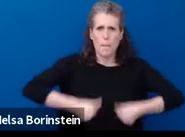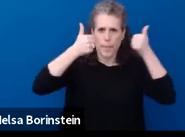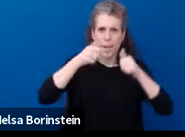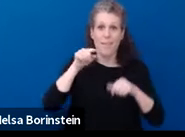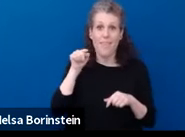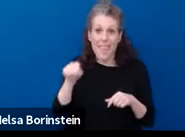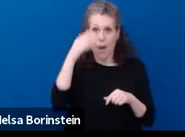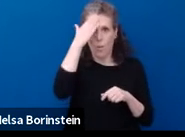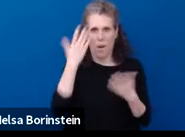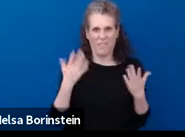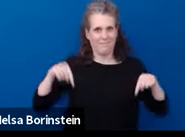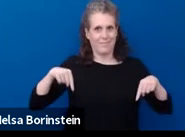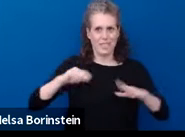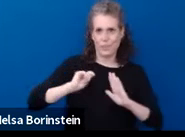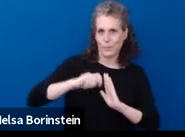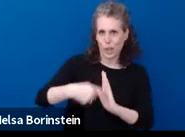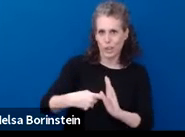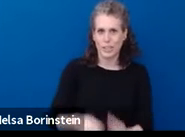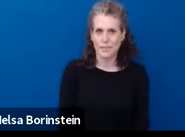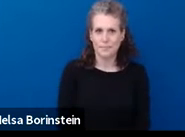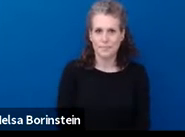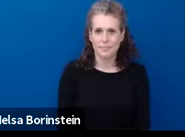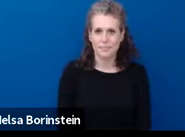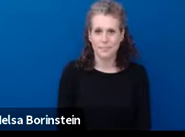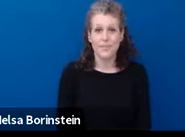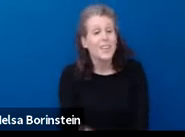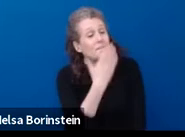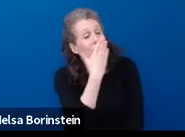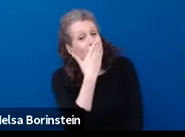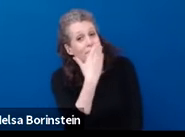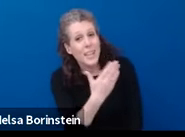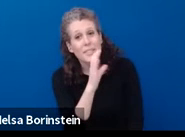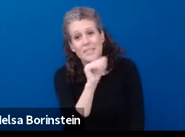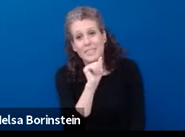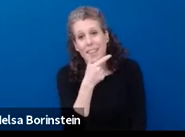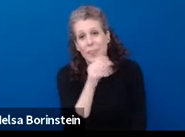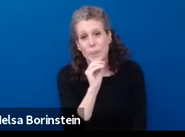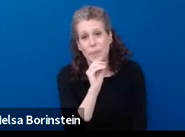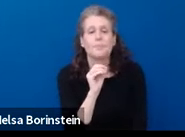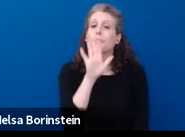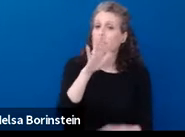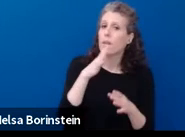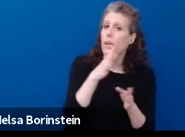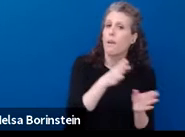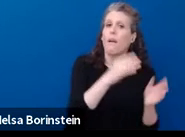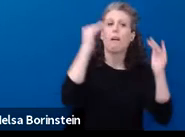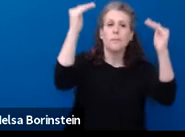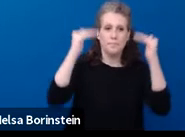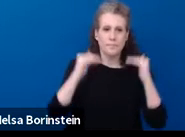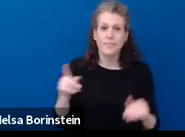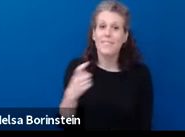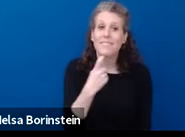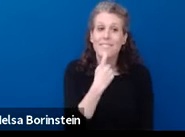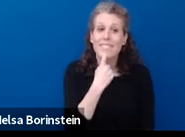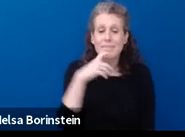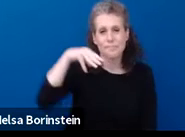you. Thank you, Kato. So then we have our colleague from Finland, Mira.